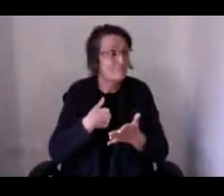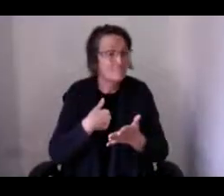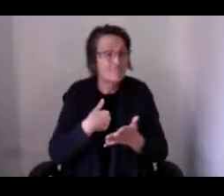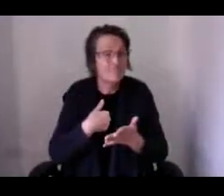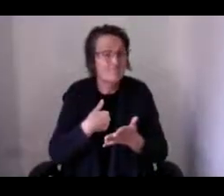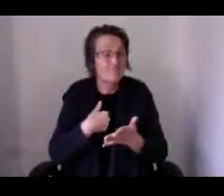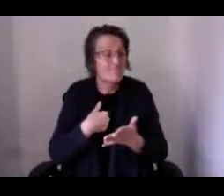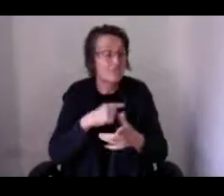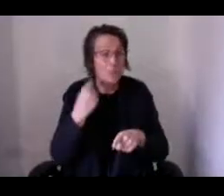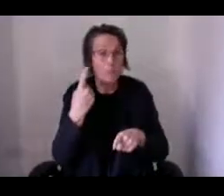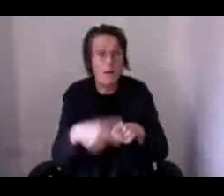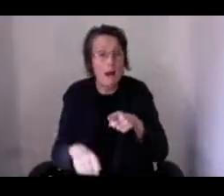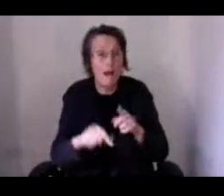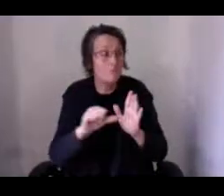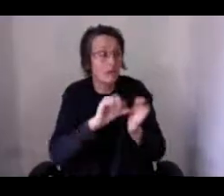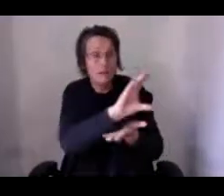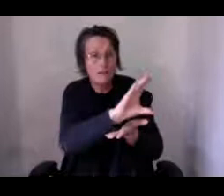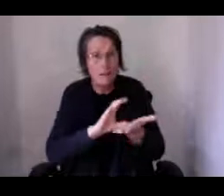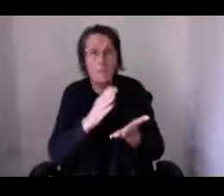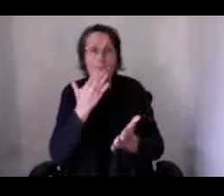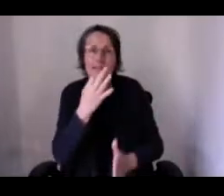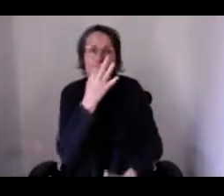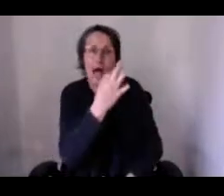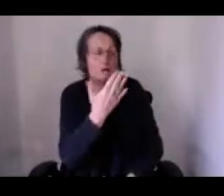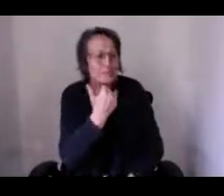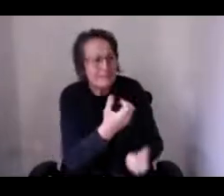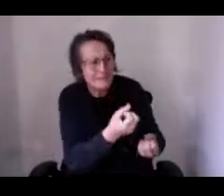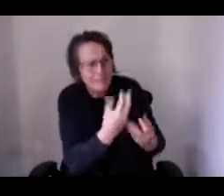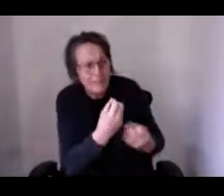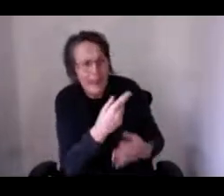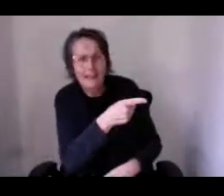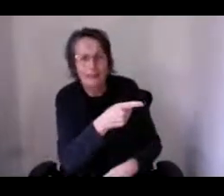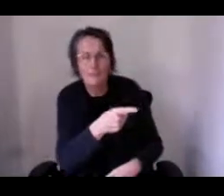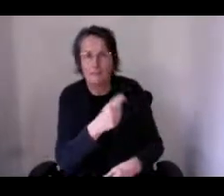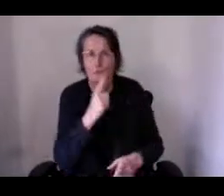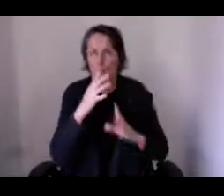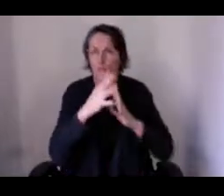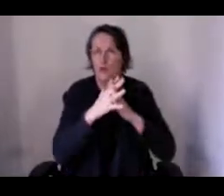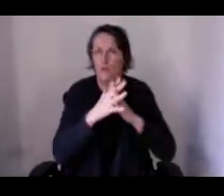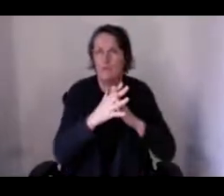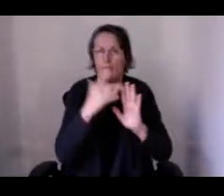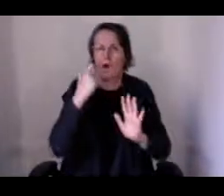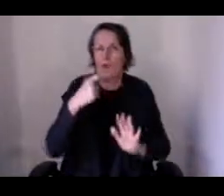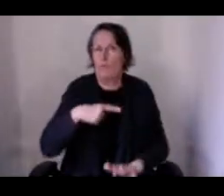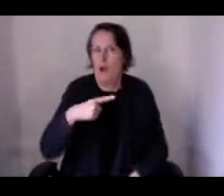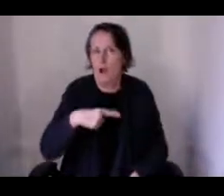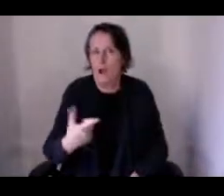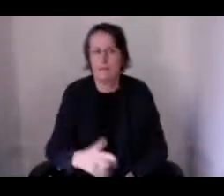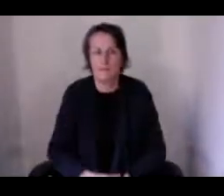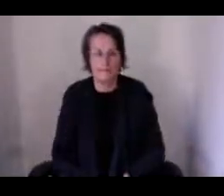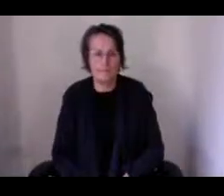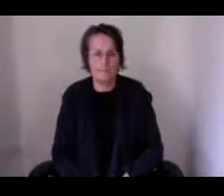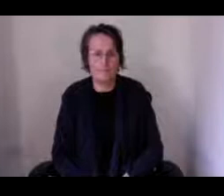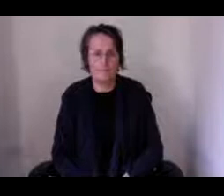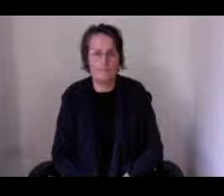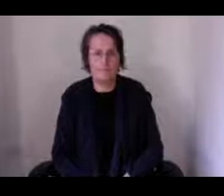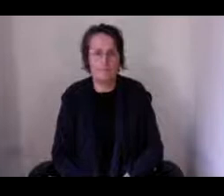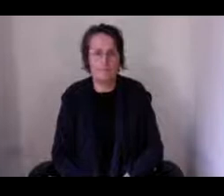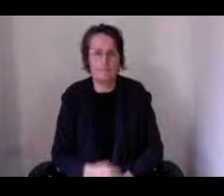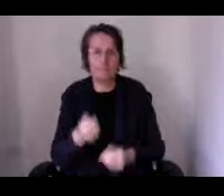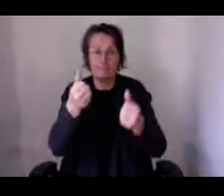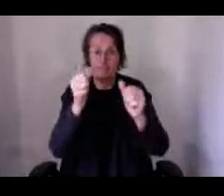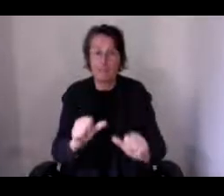you weren't successful for. We run feedback sessions after every round. Another good bit of advice, which Liz also